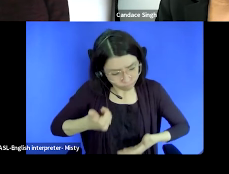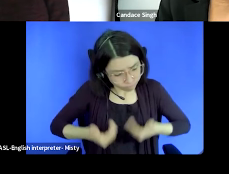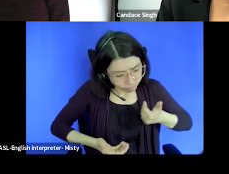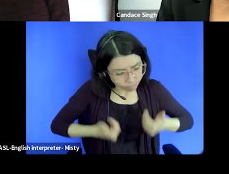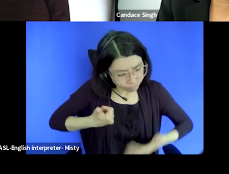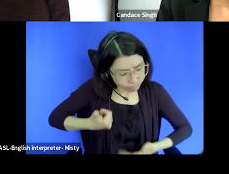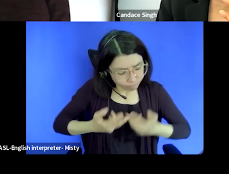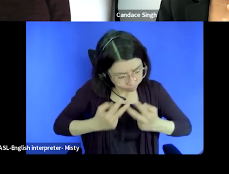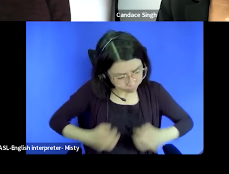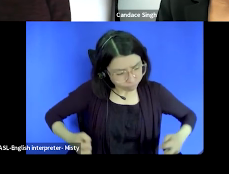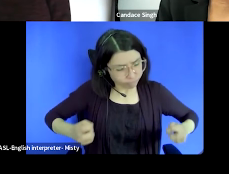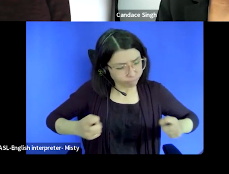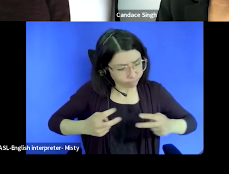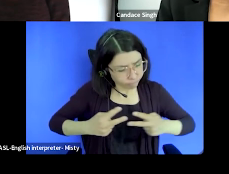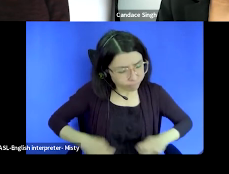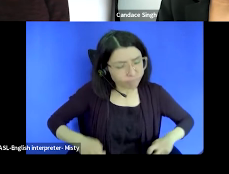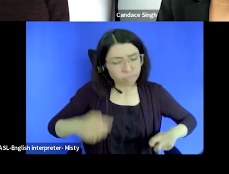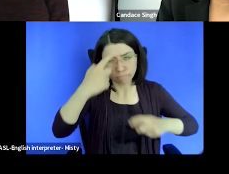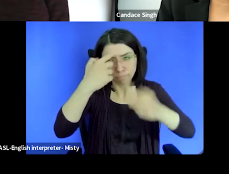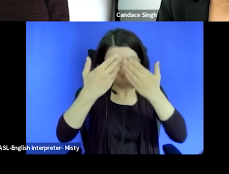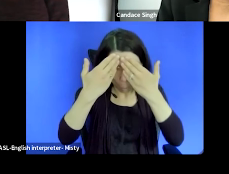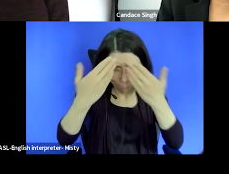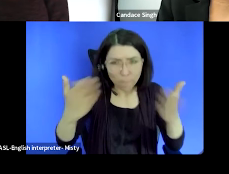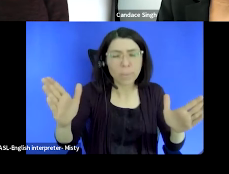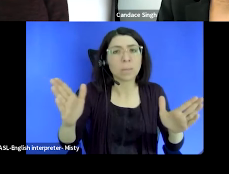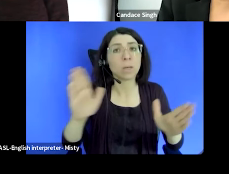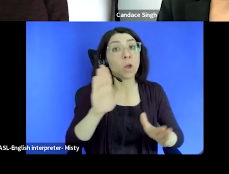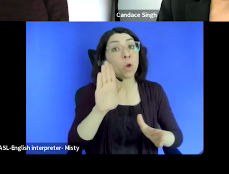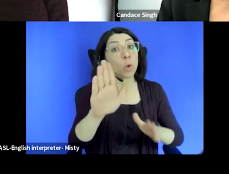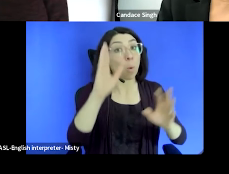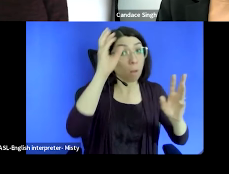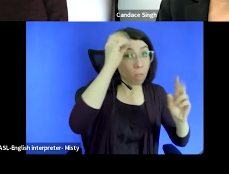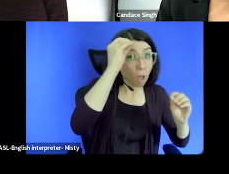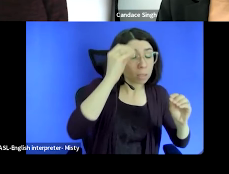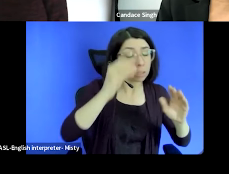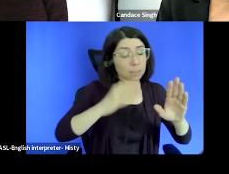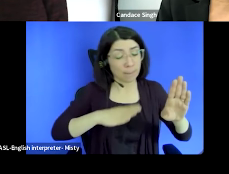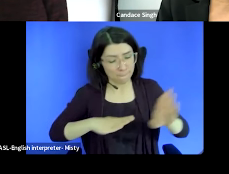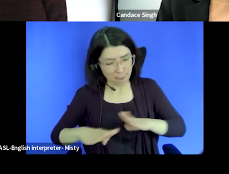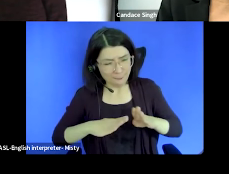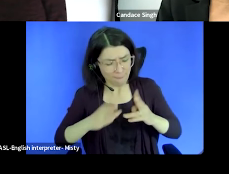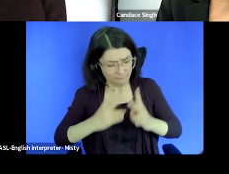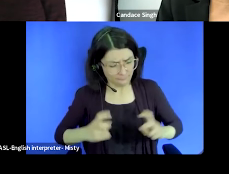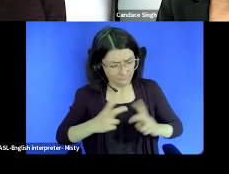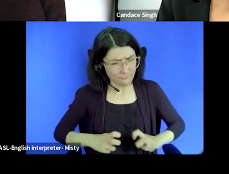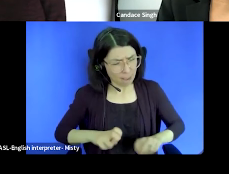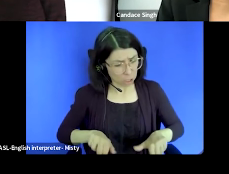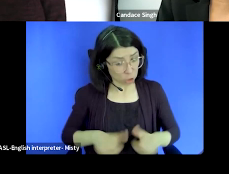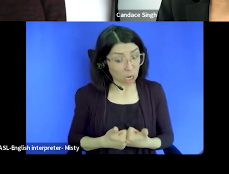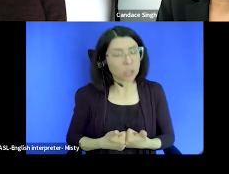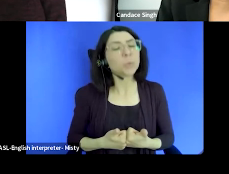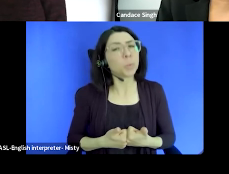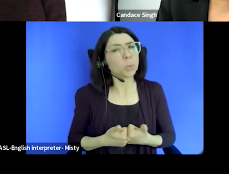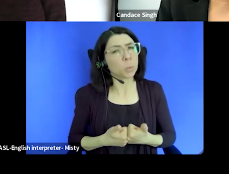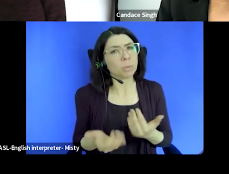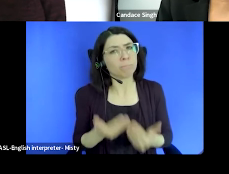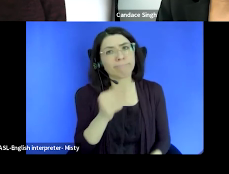really hard to challenge our own thoughts and our own behaviors. And I hope that you do so in an environment